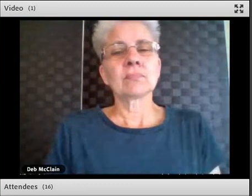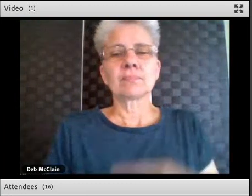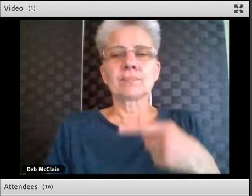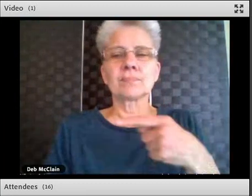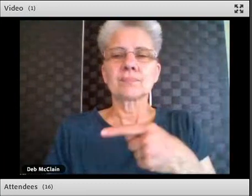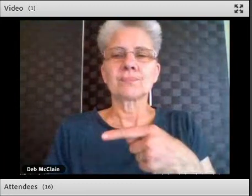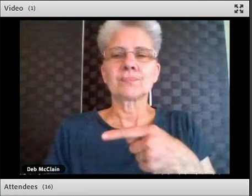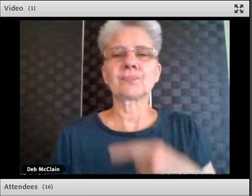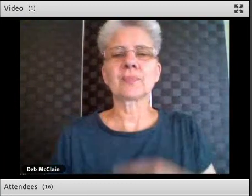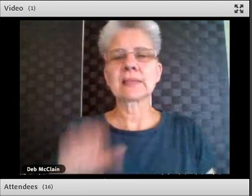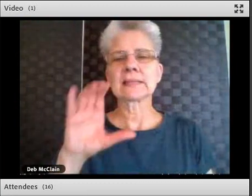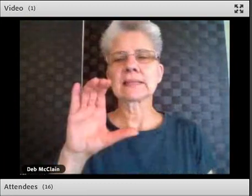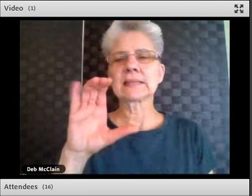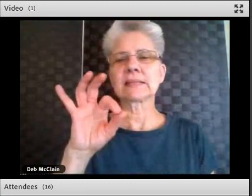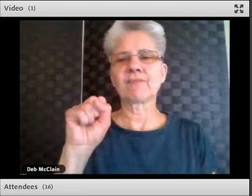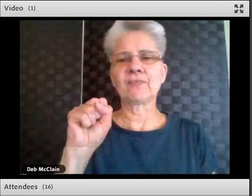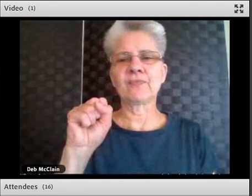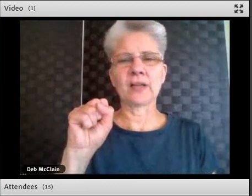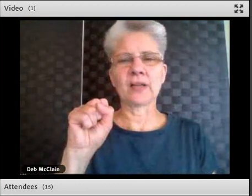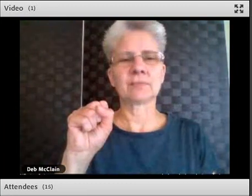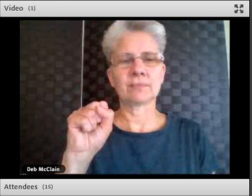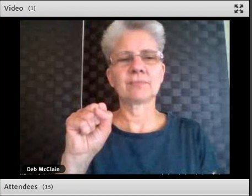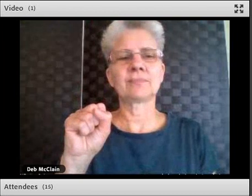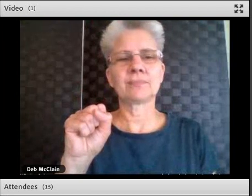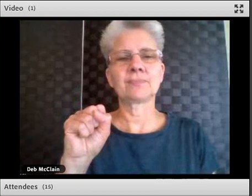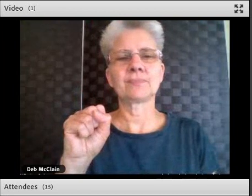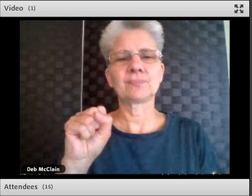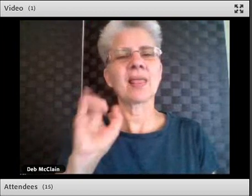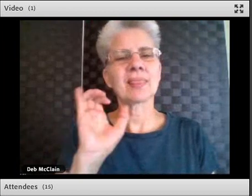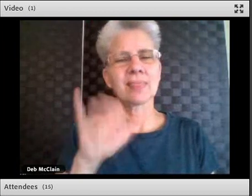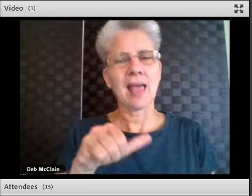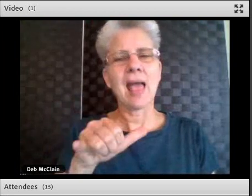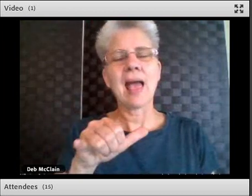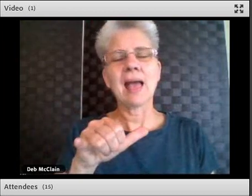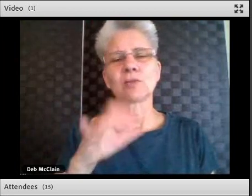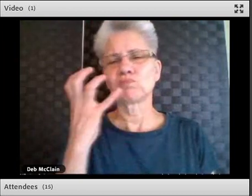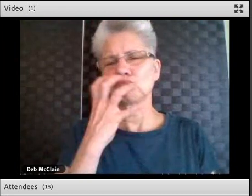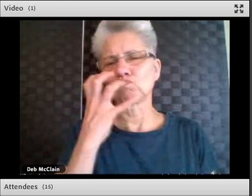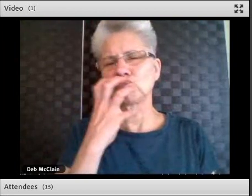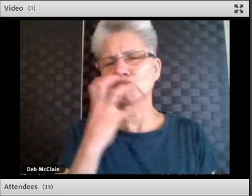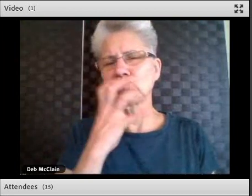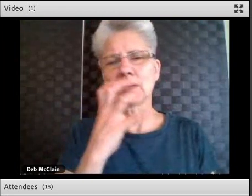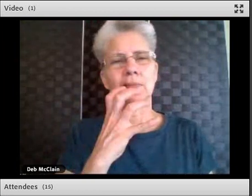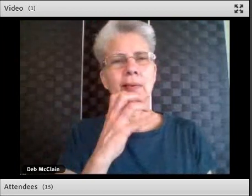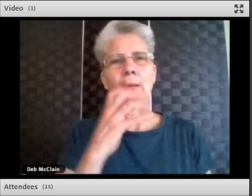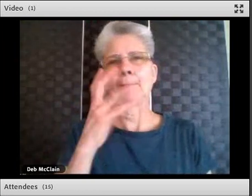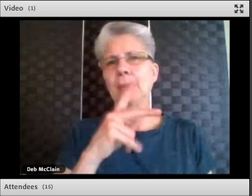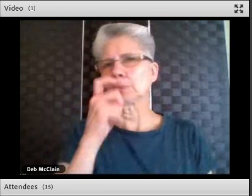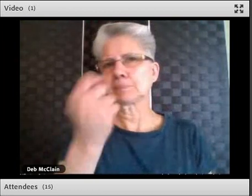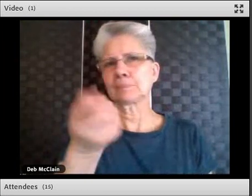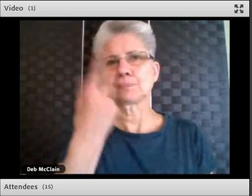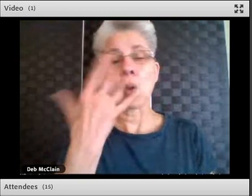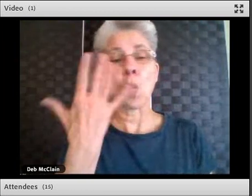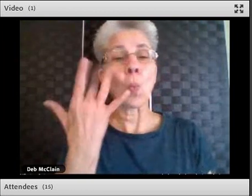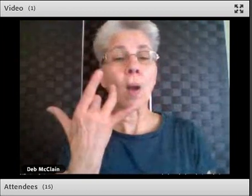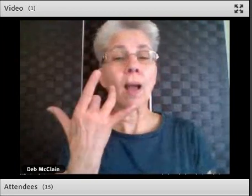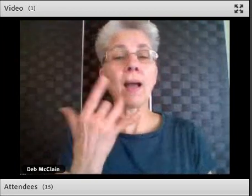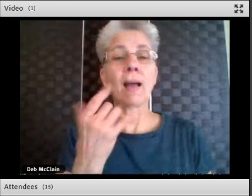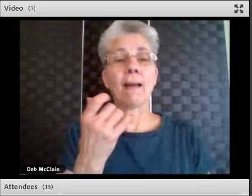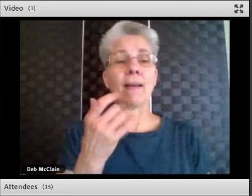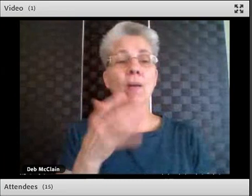Okay, chronic fatigue syndrome. It is extremely understood. And part of the reason that it's